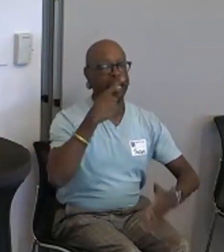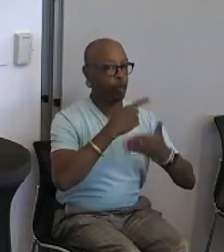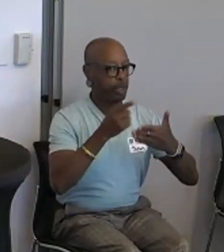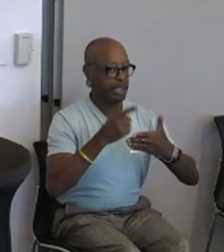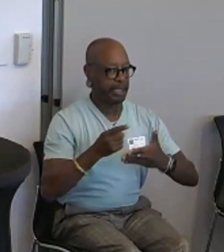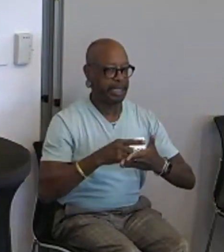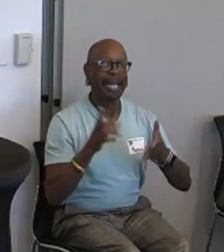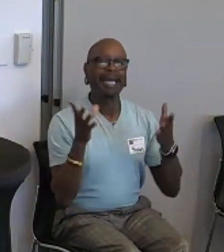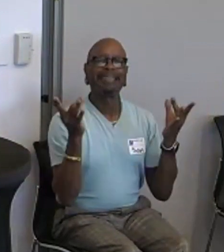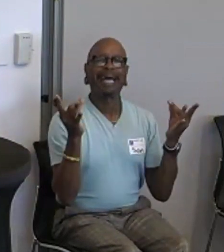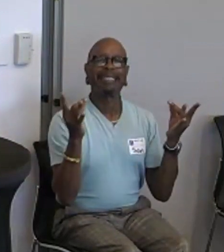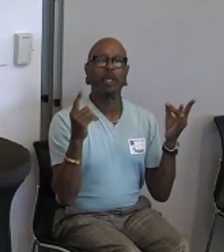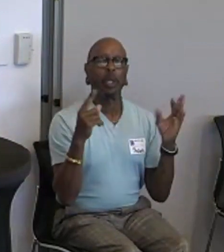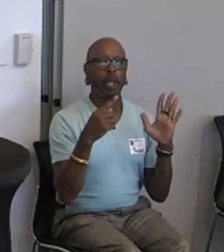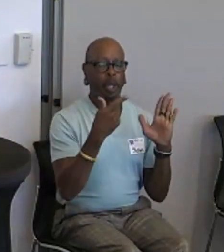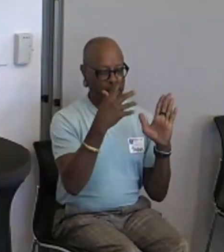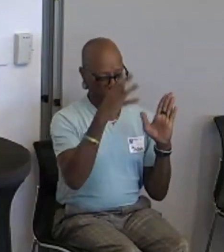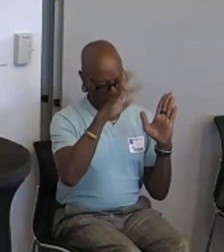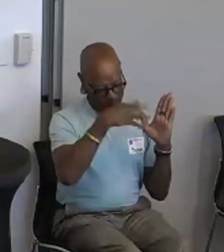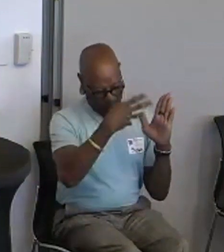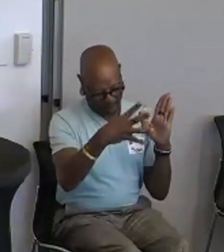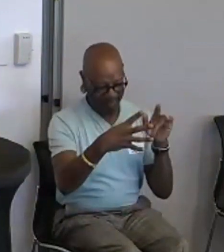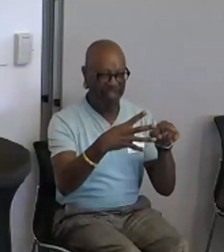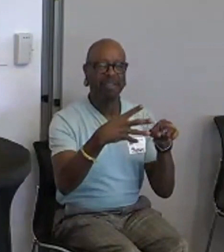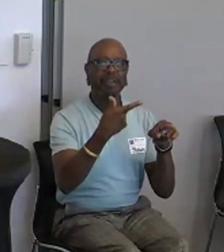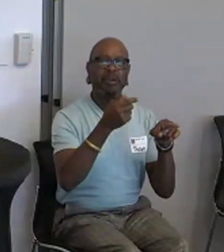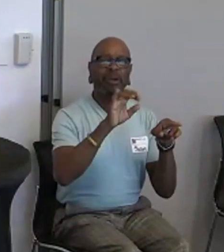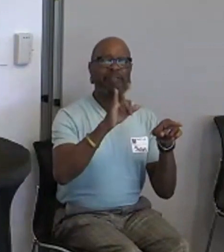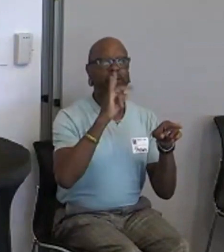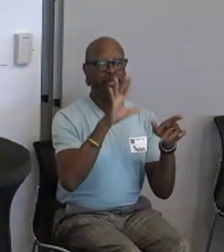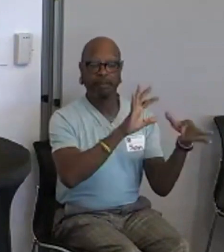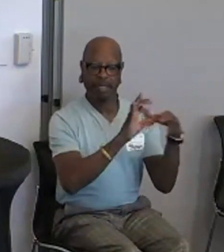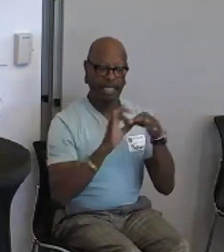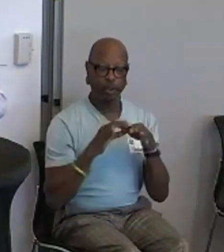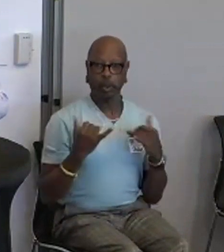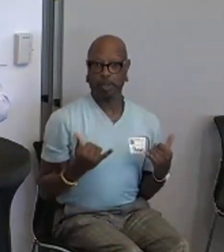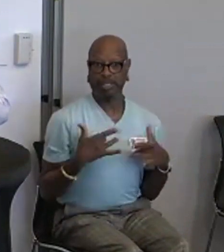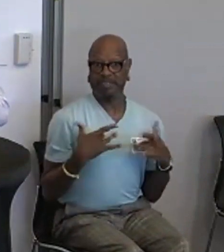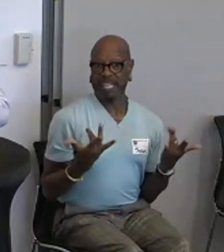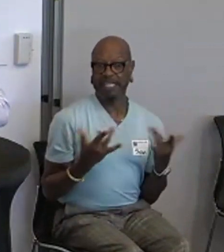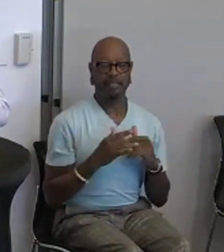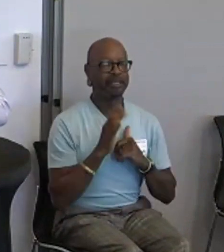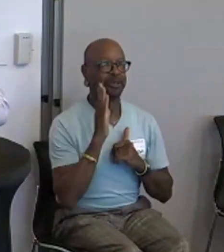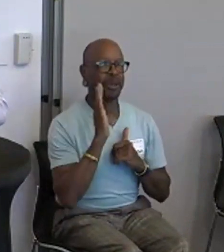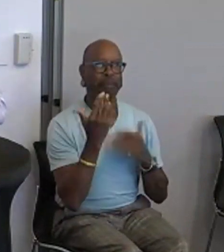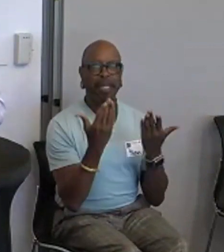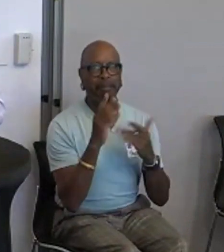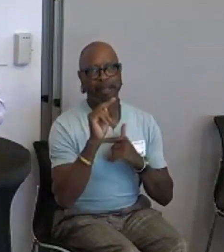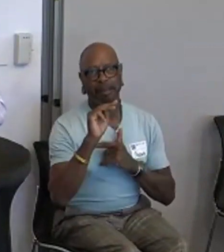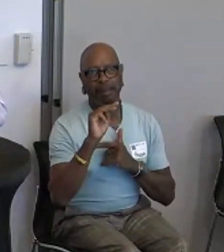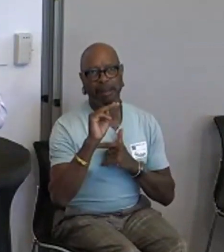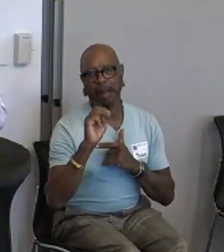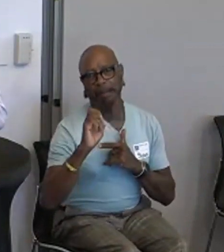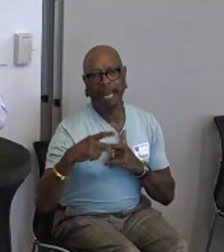tactile graphic that was related to current events. So maybe maybe a map